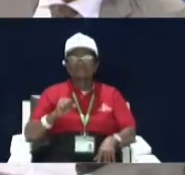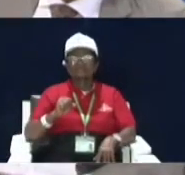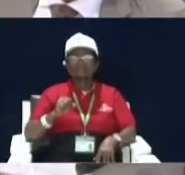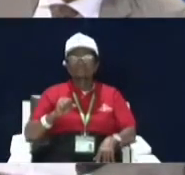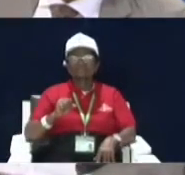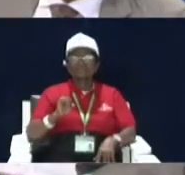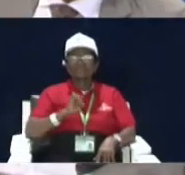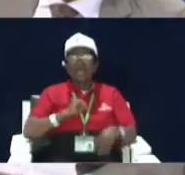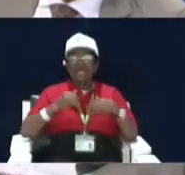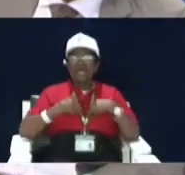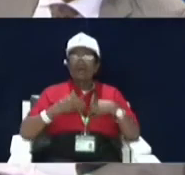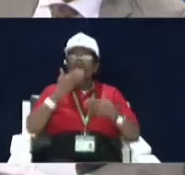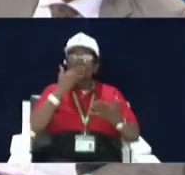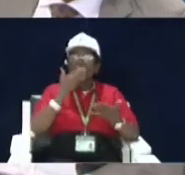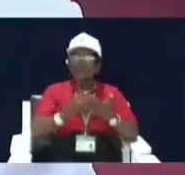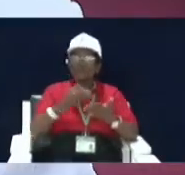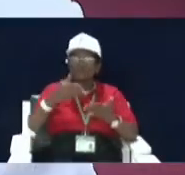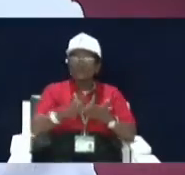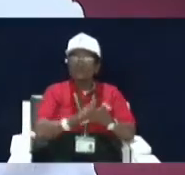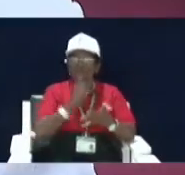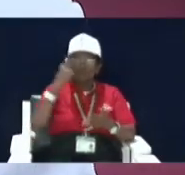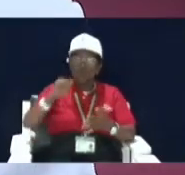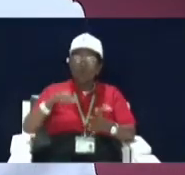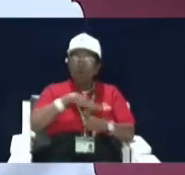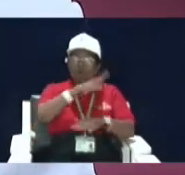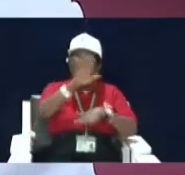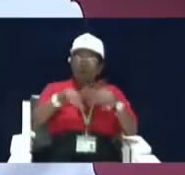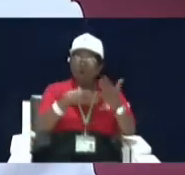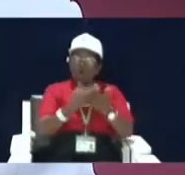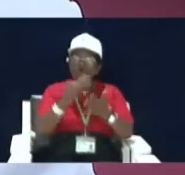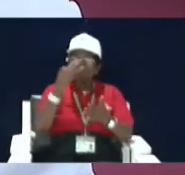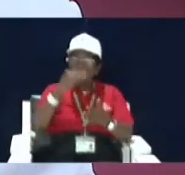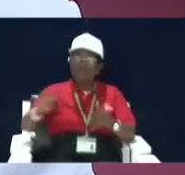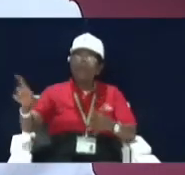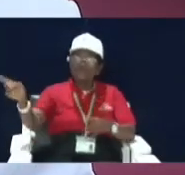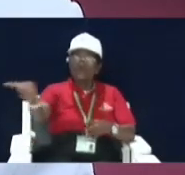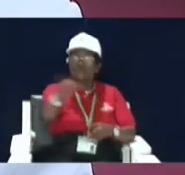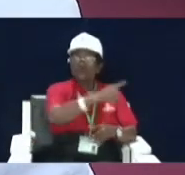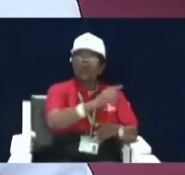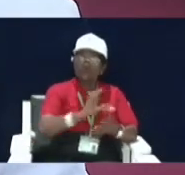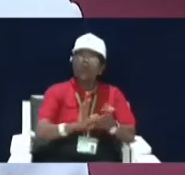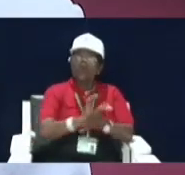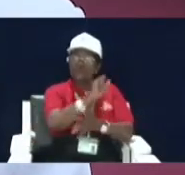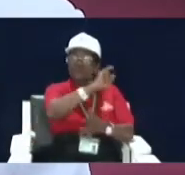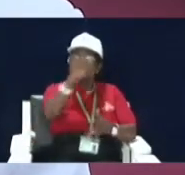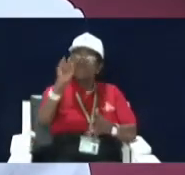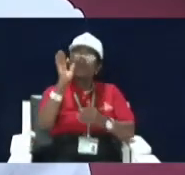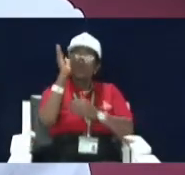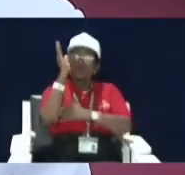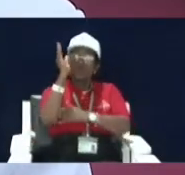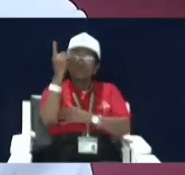I have good news for all of you trusting God for the fruit of the womb.